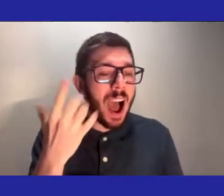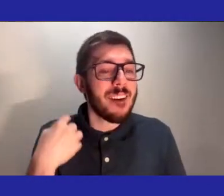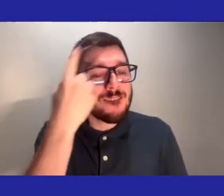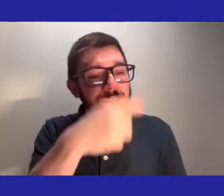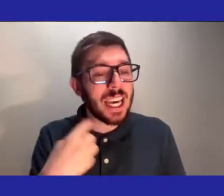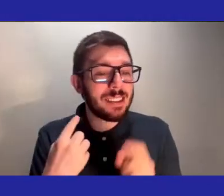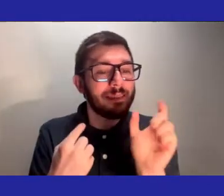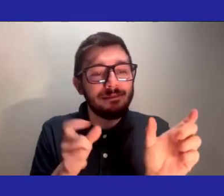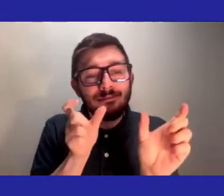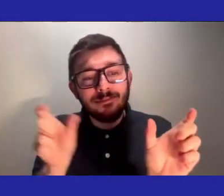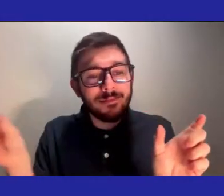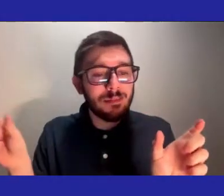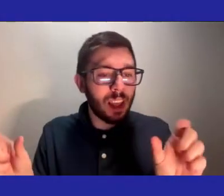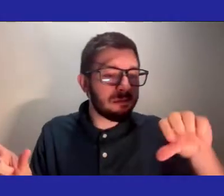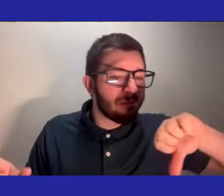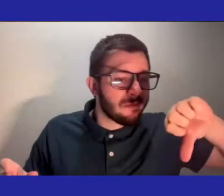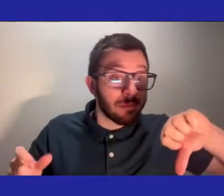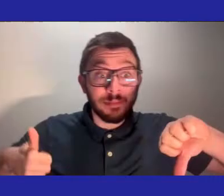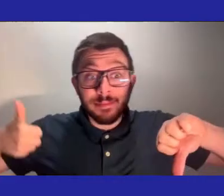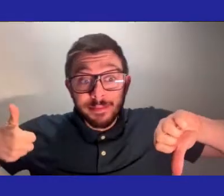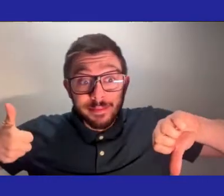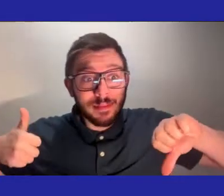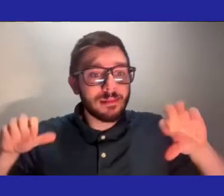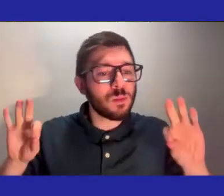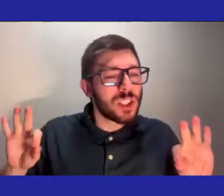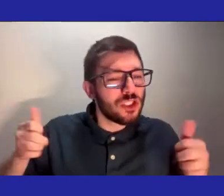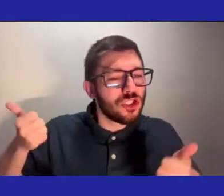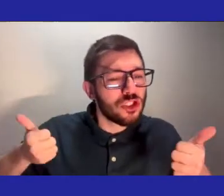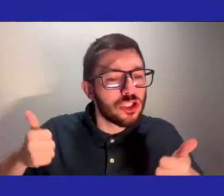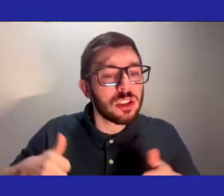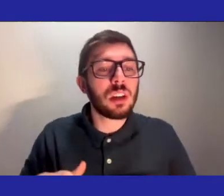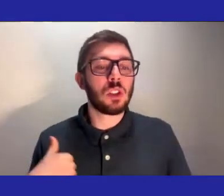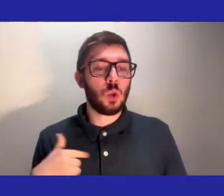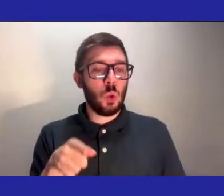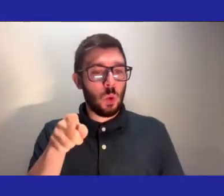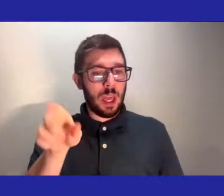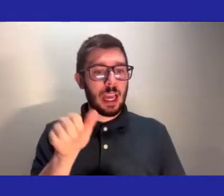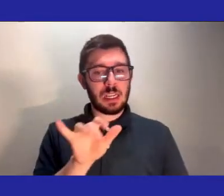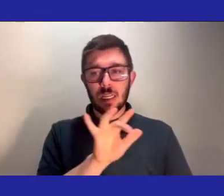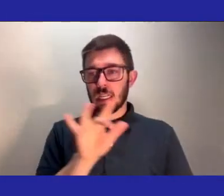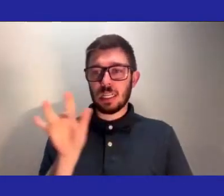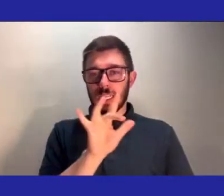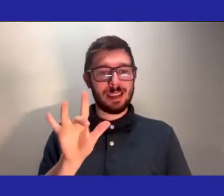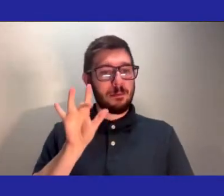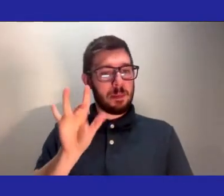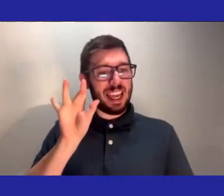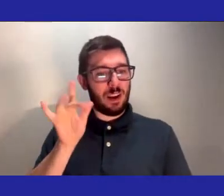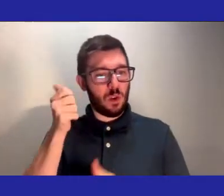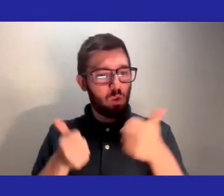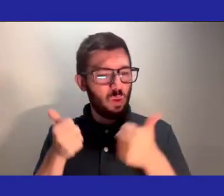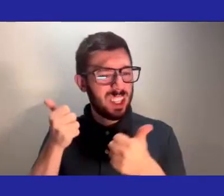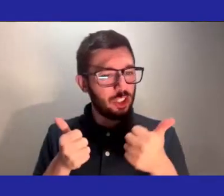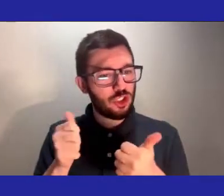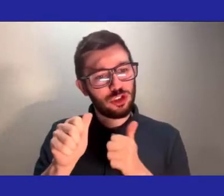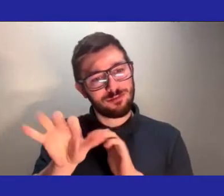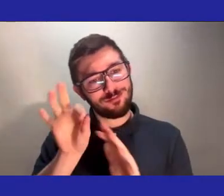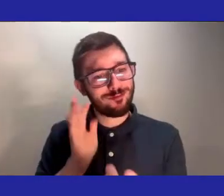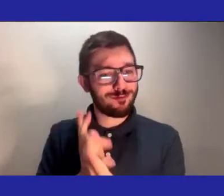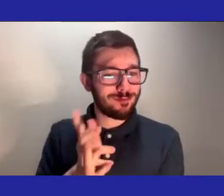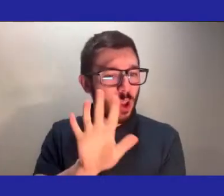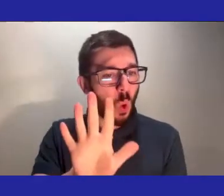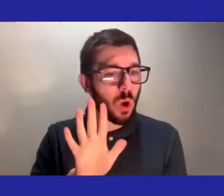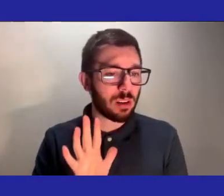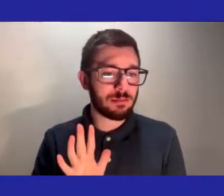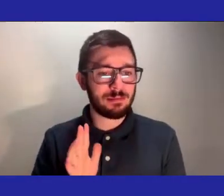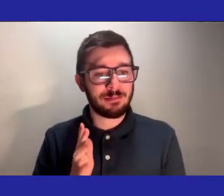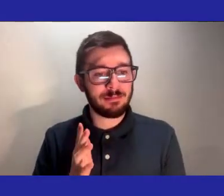on it that you can easily choose, did we solve your problem? There's an area for a comment as well. And that actually